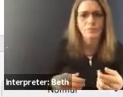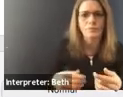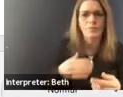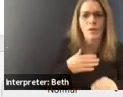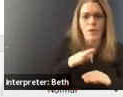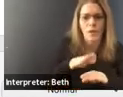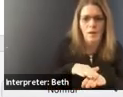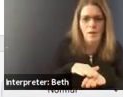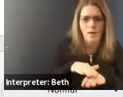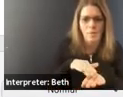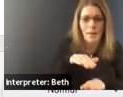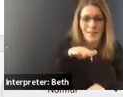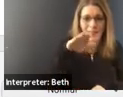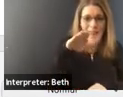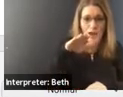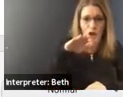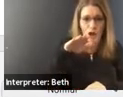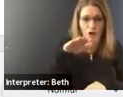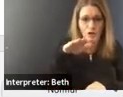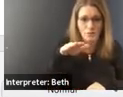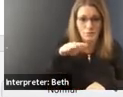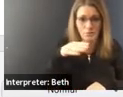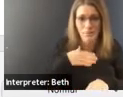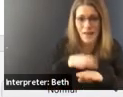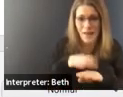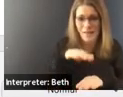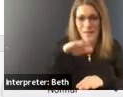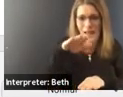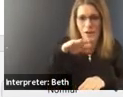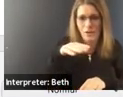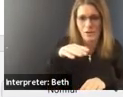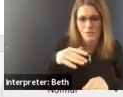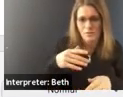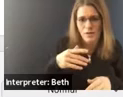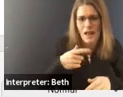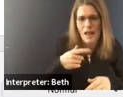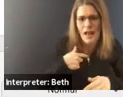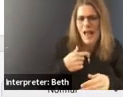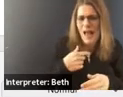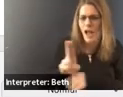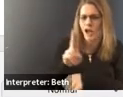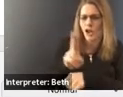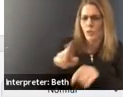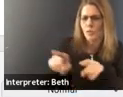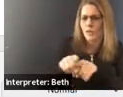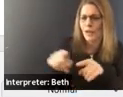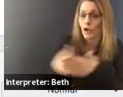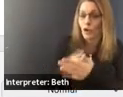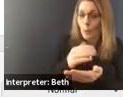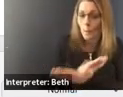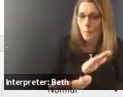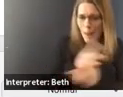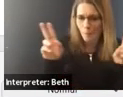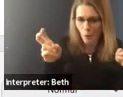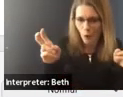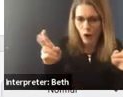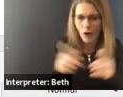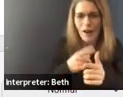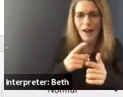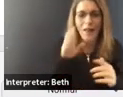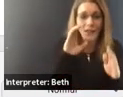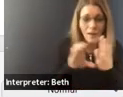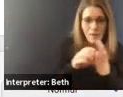new piece of paper. And I then transferred these images, right, to a cleaner